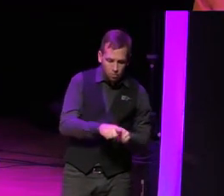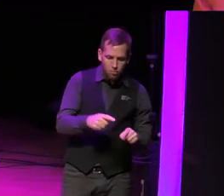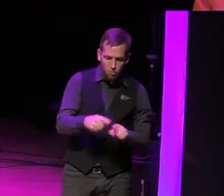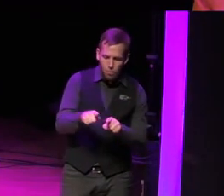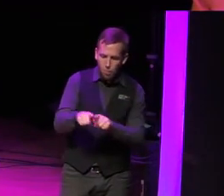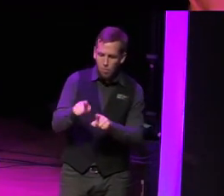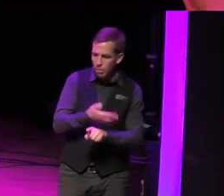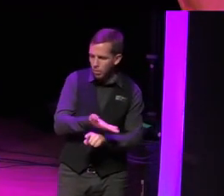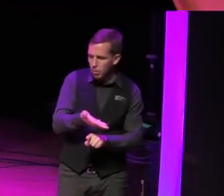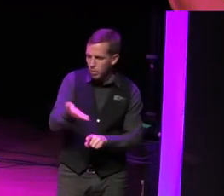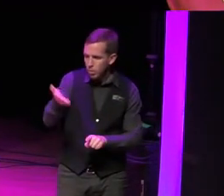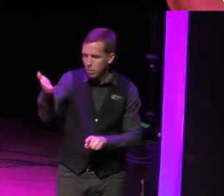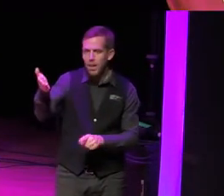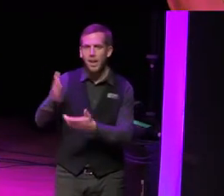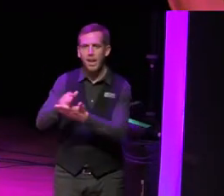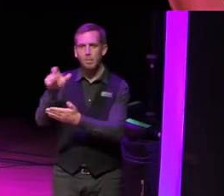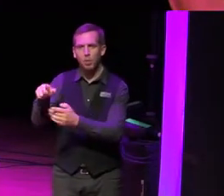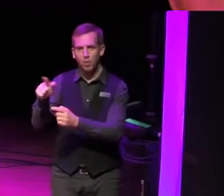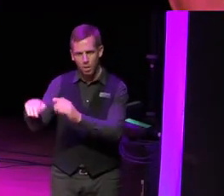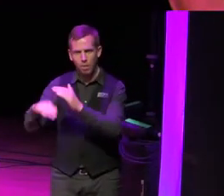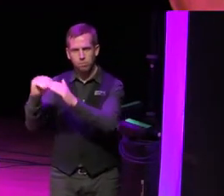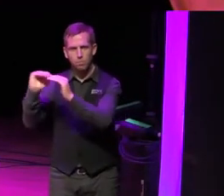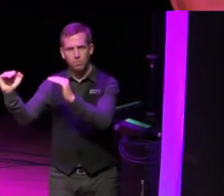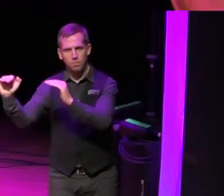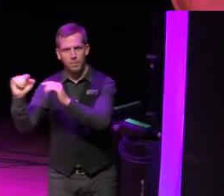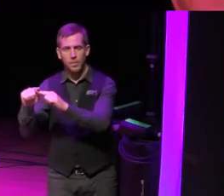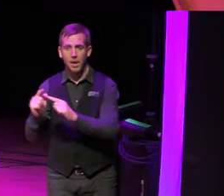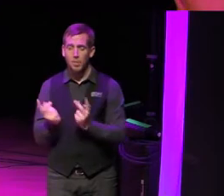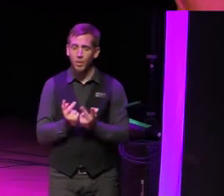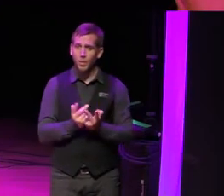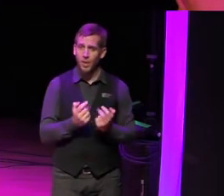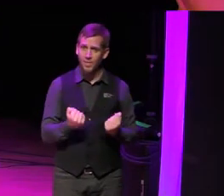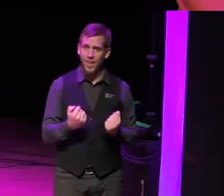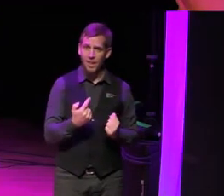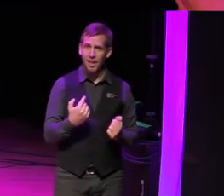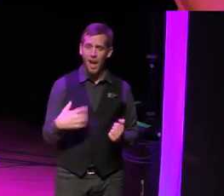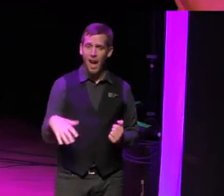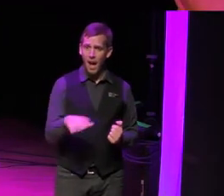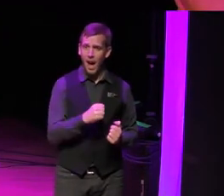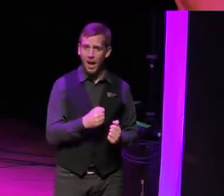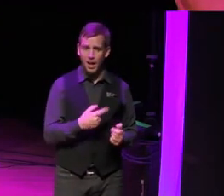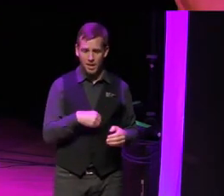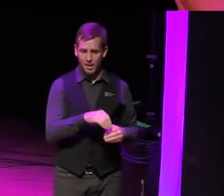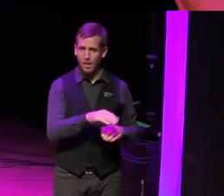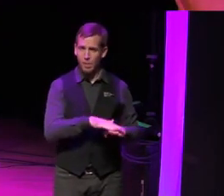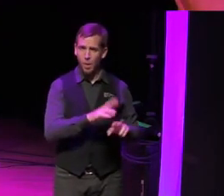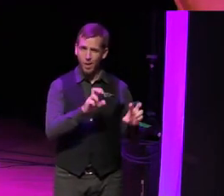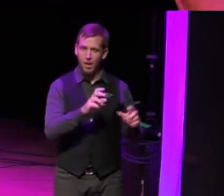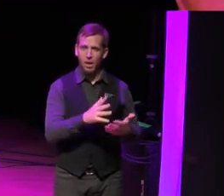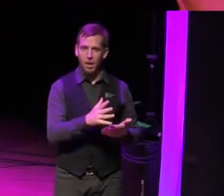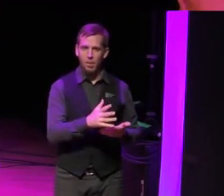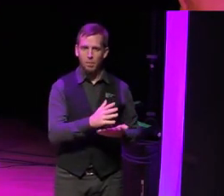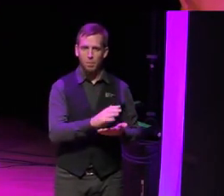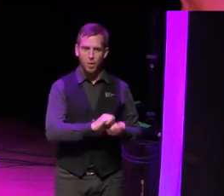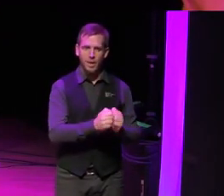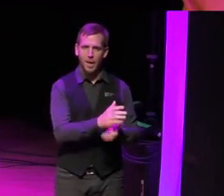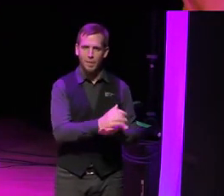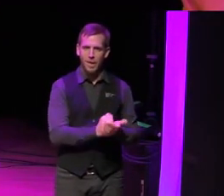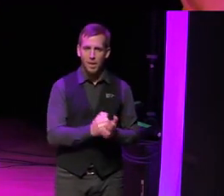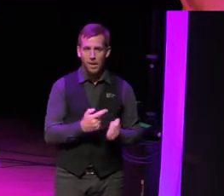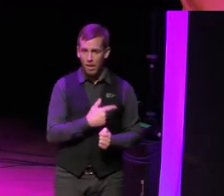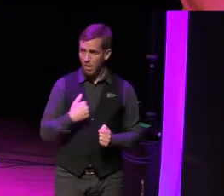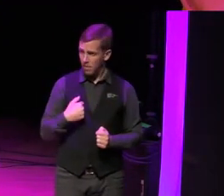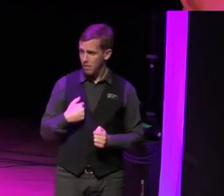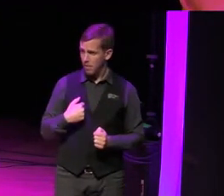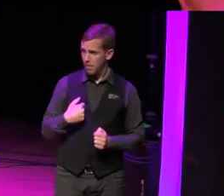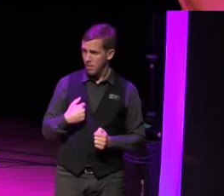important, not only for other people to invest in political parties, but for each one of us to consider it a civic responsibility to